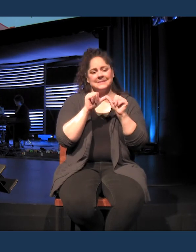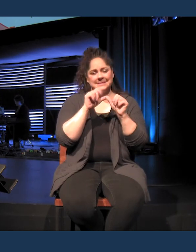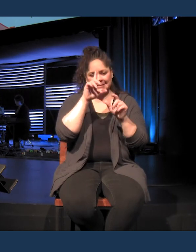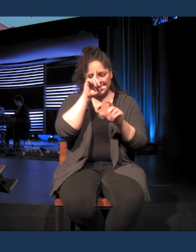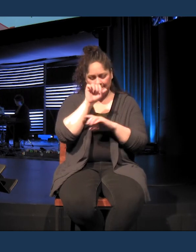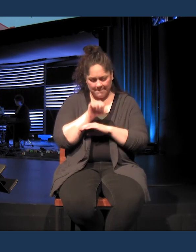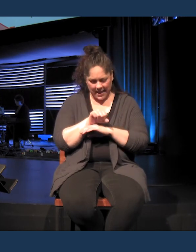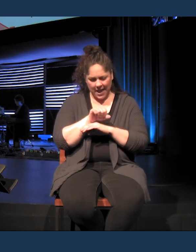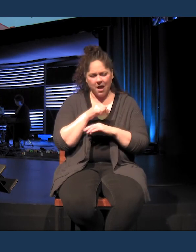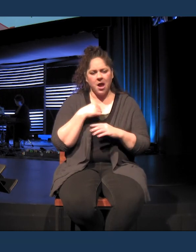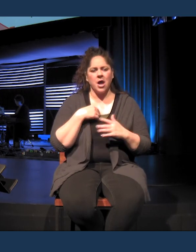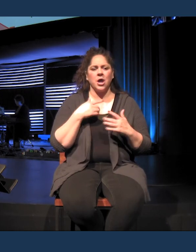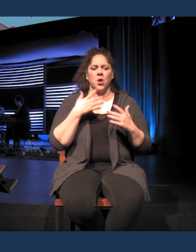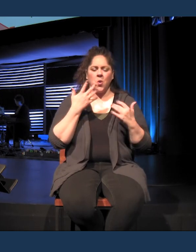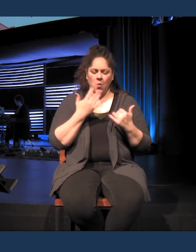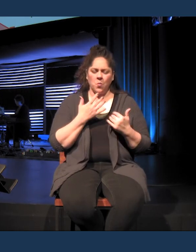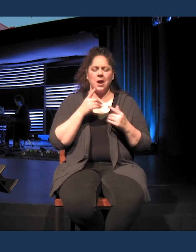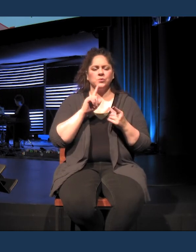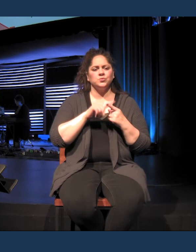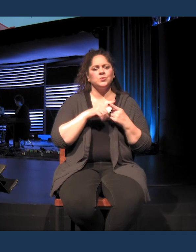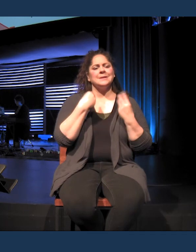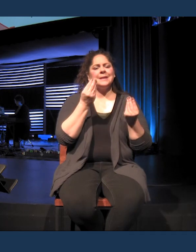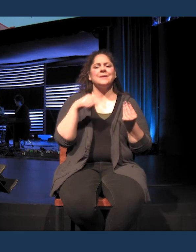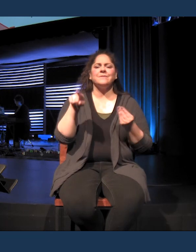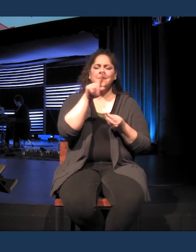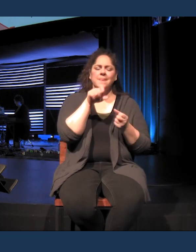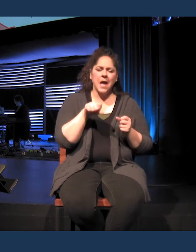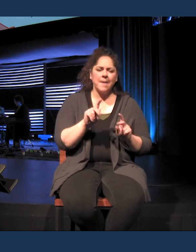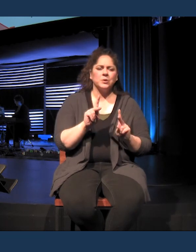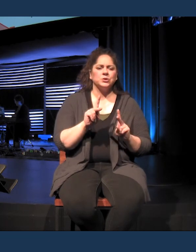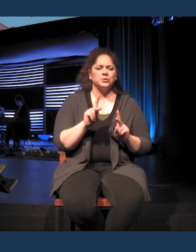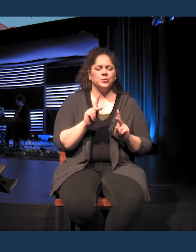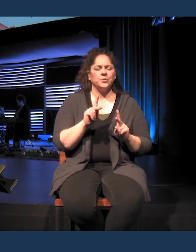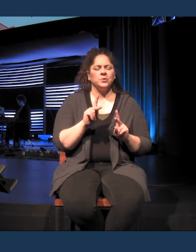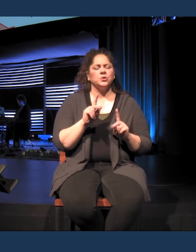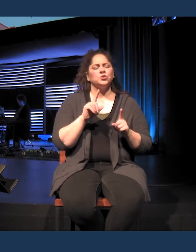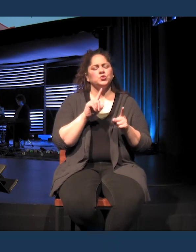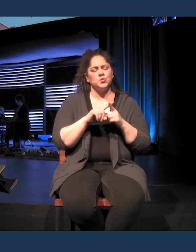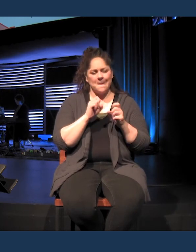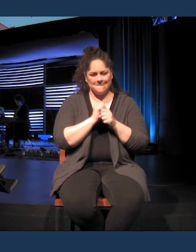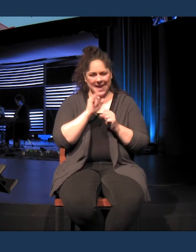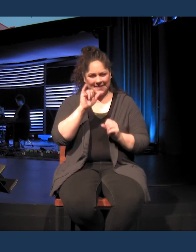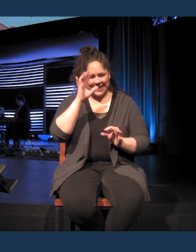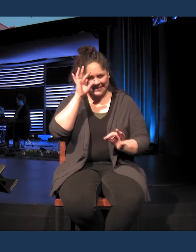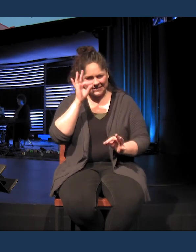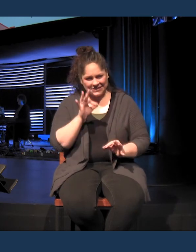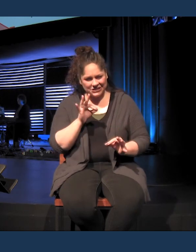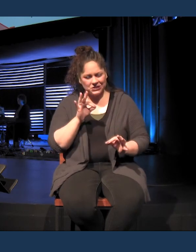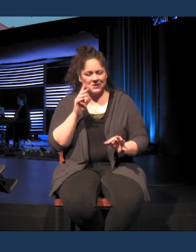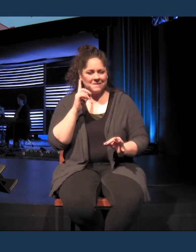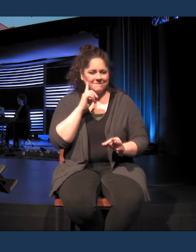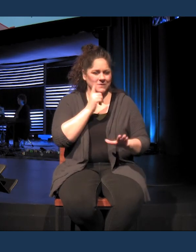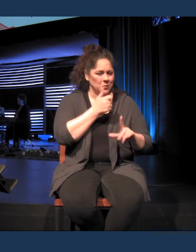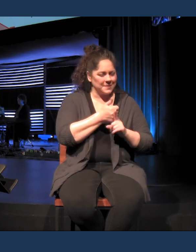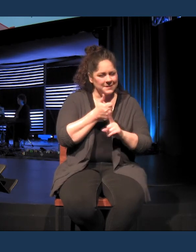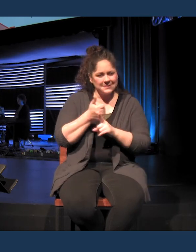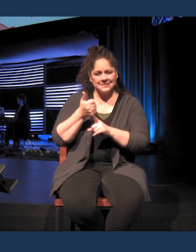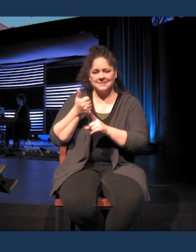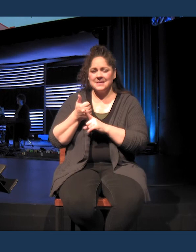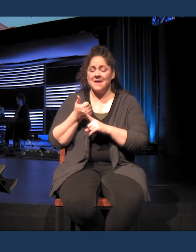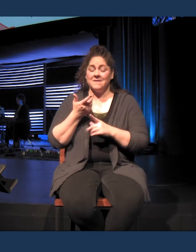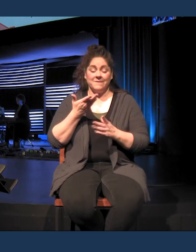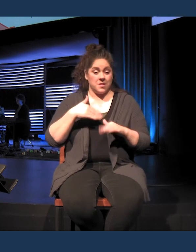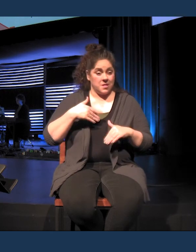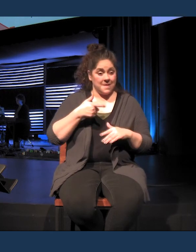bowed for a moment? I don't want to close our time without giving you an opportunity to make a decision for yourself personally, for you. If